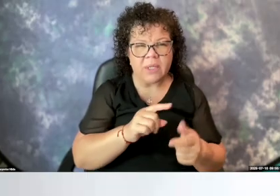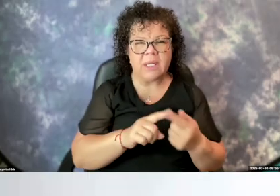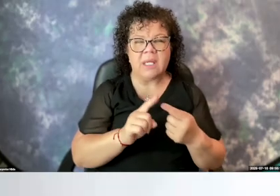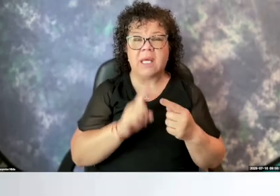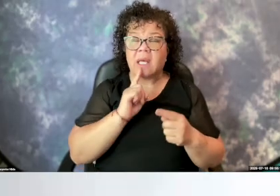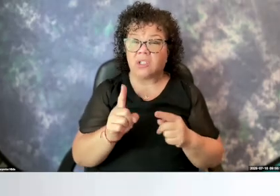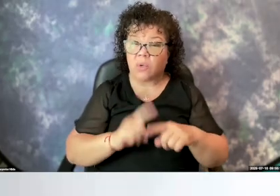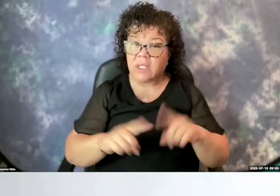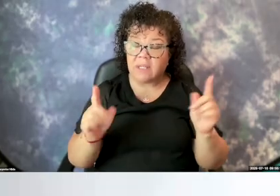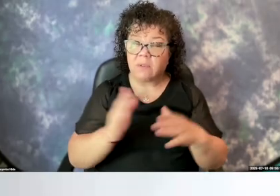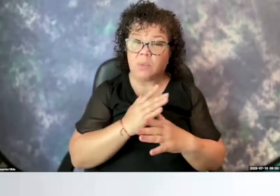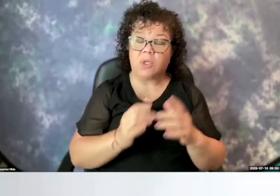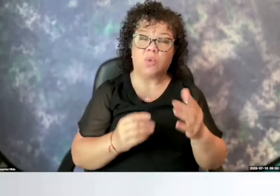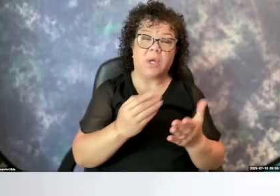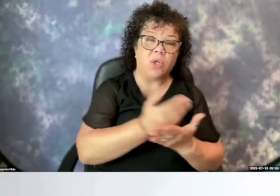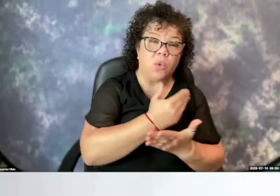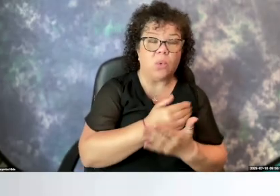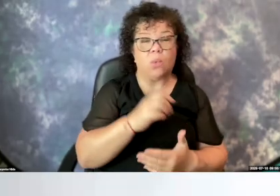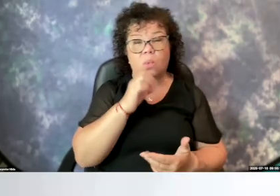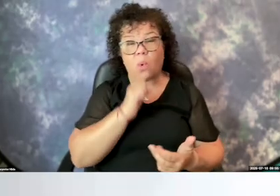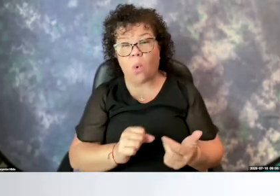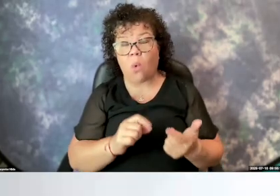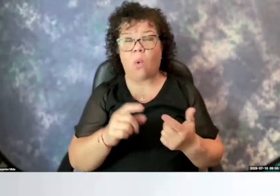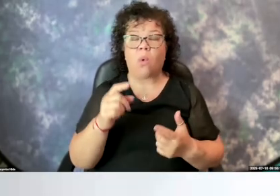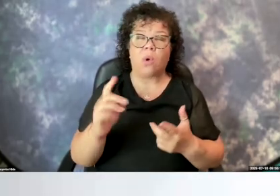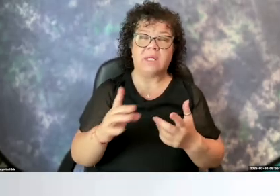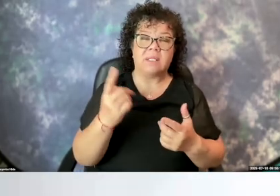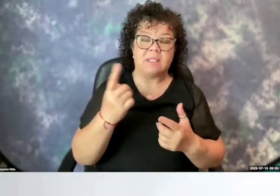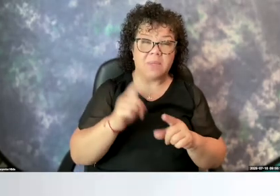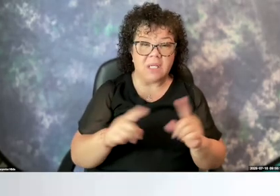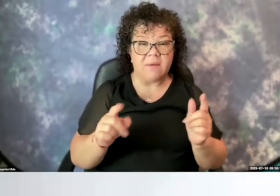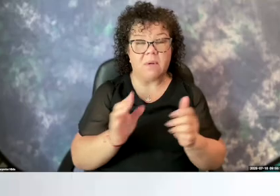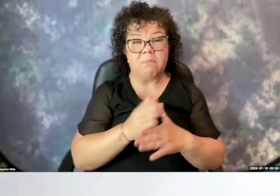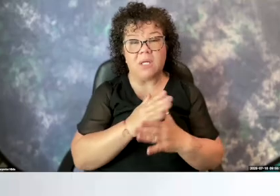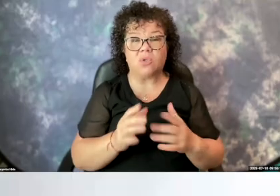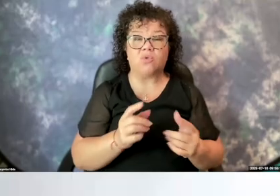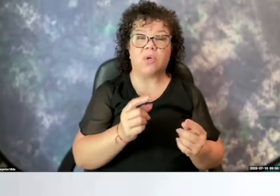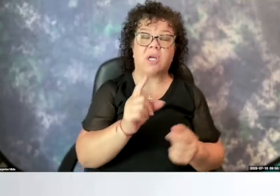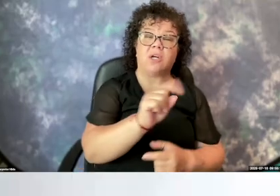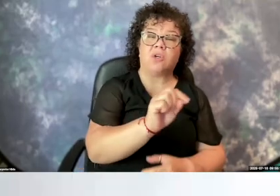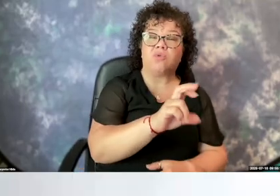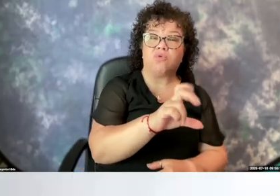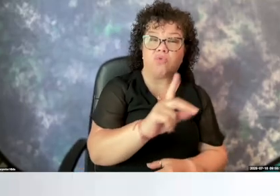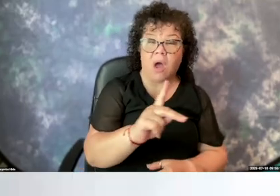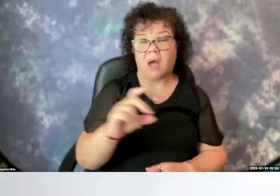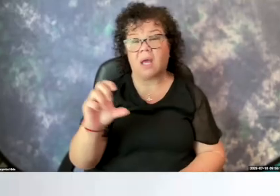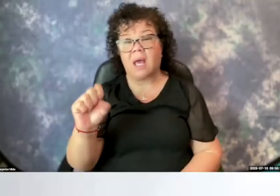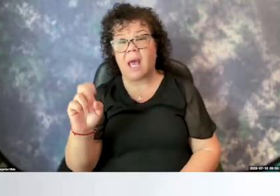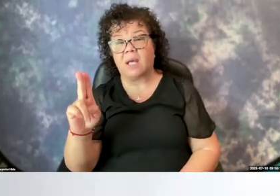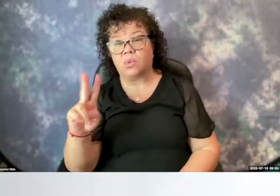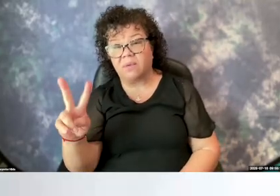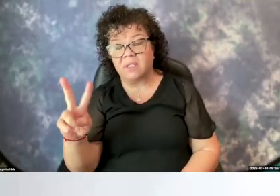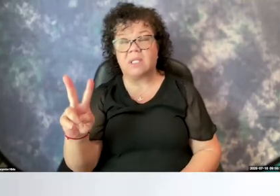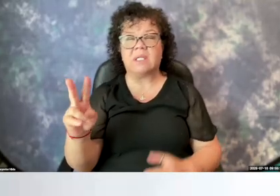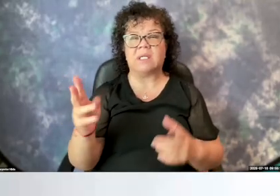difference between new versus used, or cars versus trucks / SUVs? But once again, just, kind of making sure